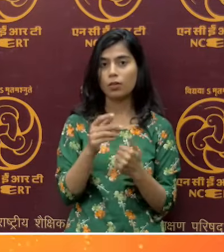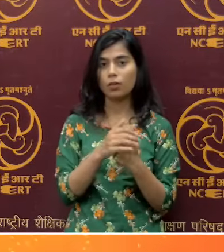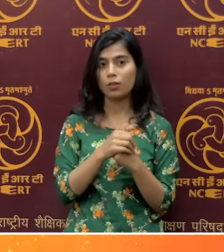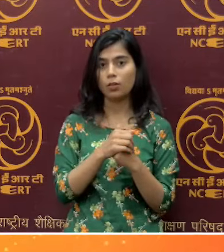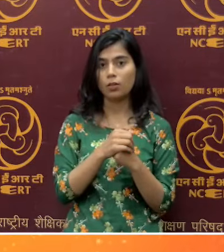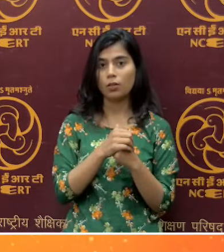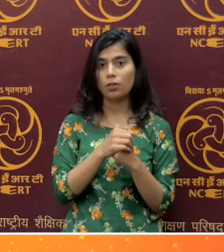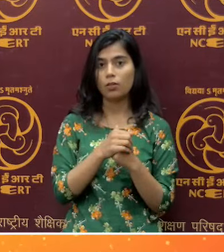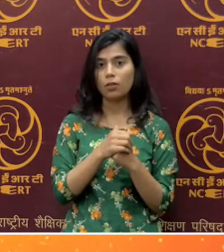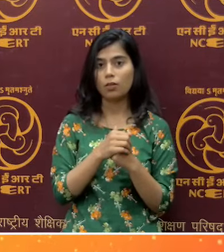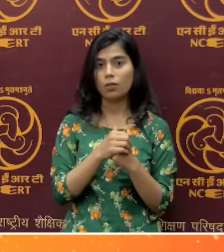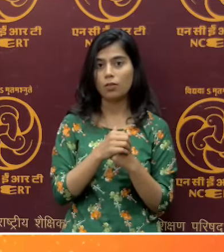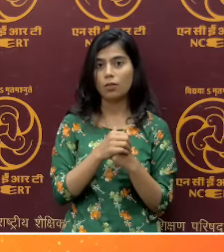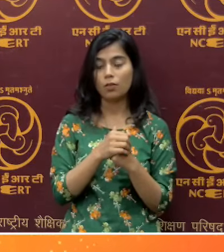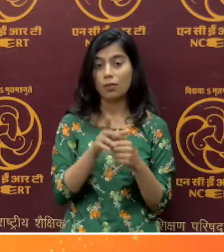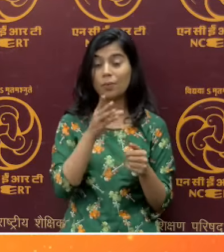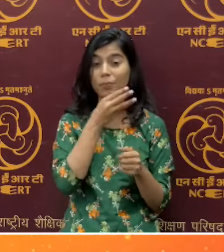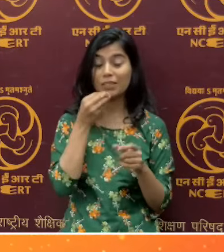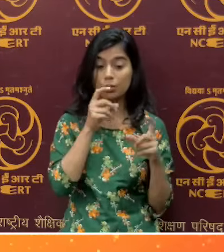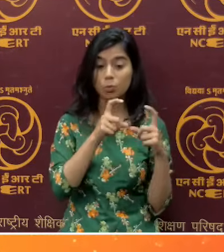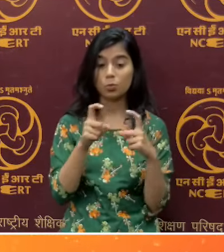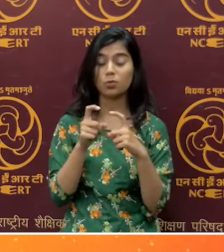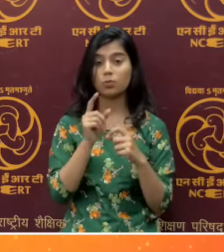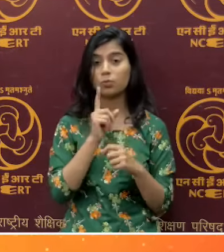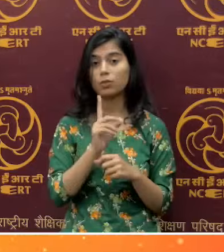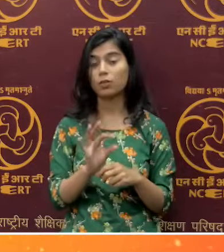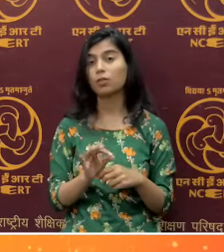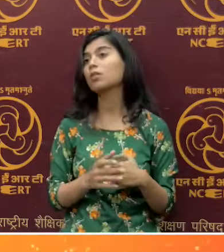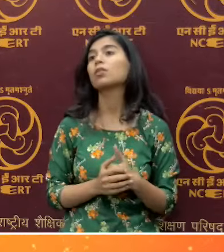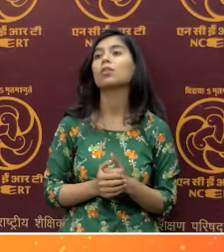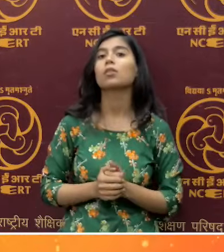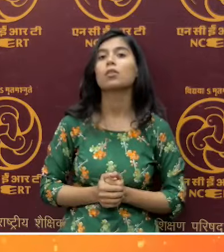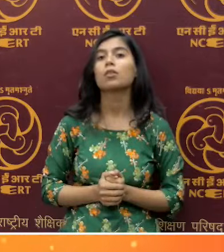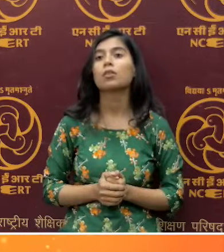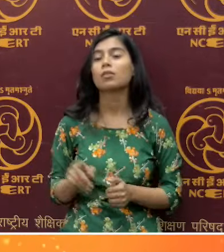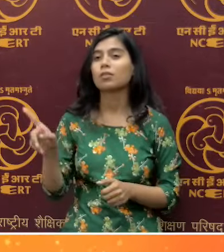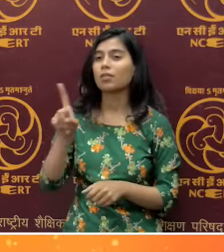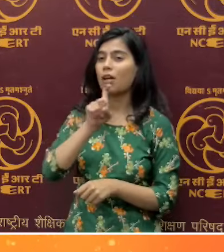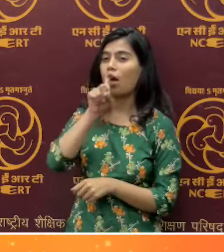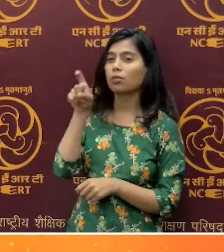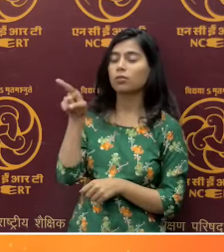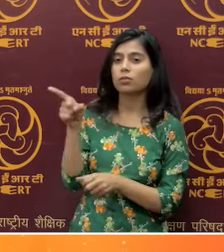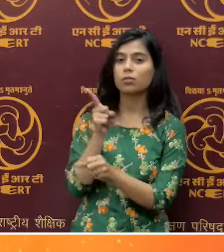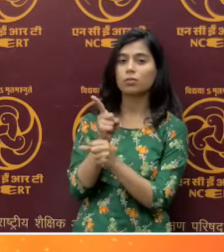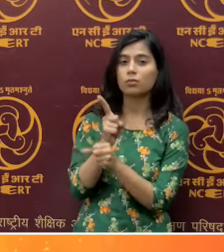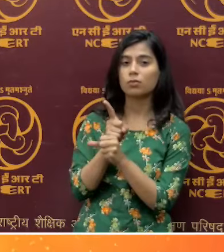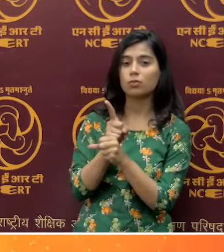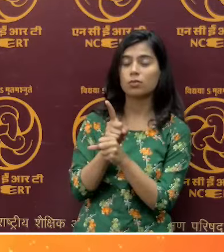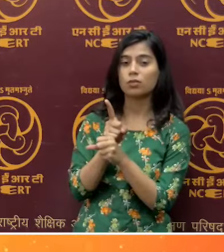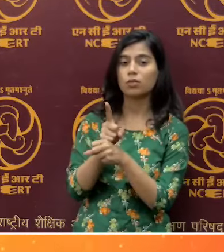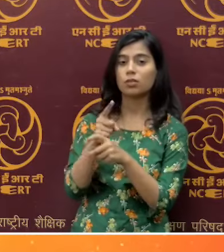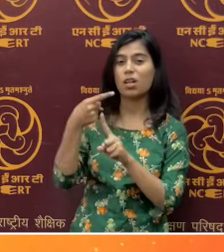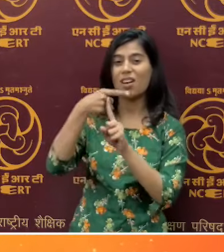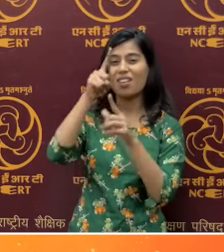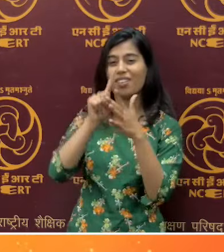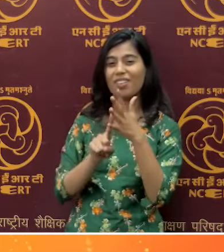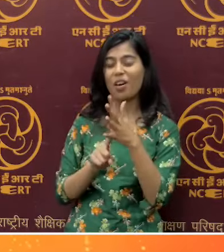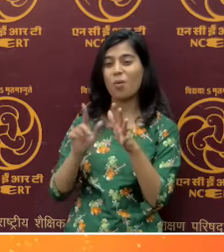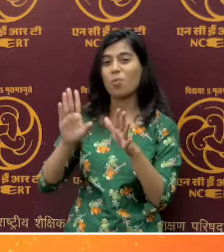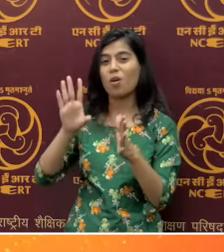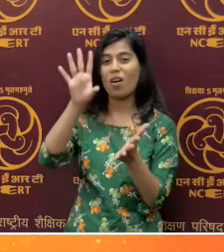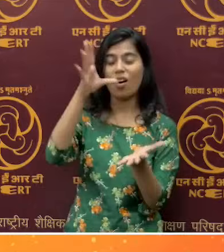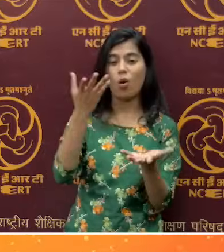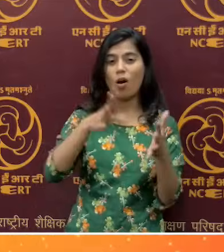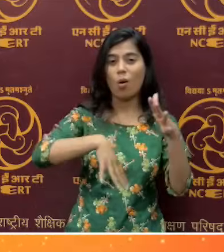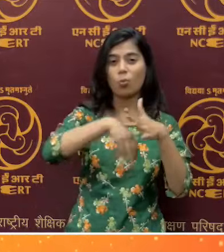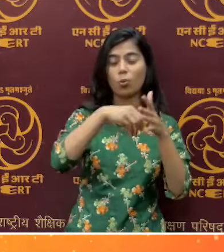educator walkthrough very carefully. Yeah. Ranjit, in between I want to ask that teacher is asking in terms of the uploading the profile of the